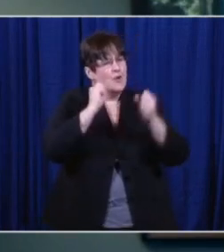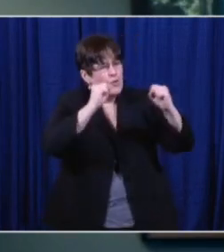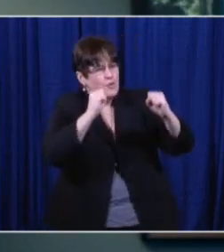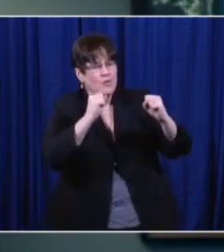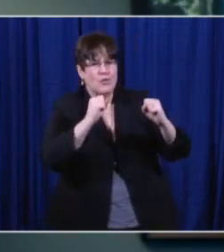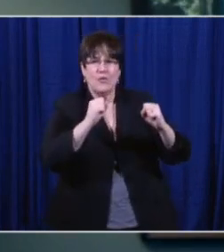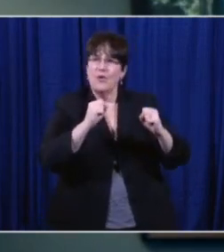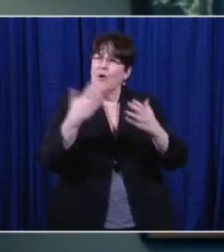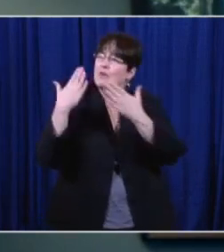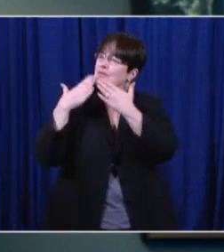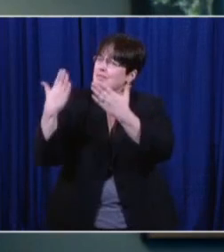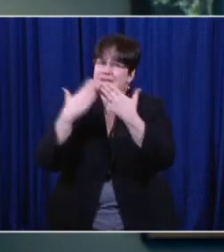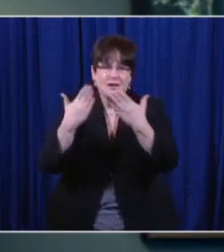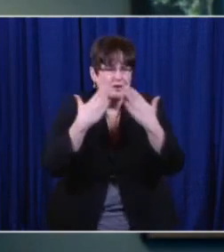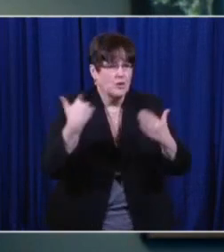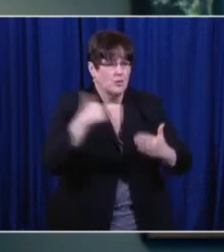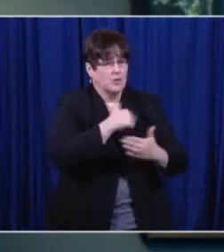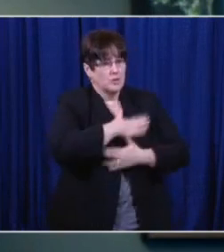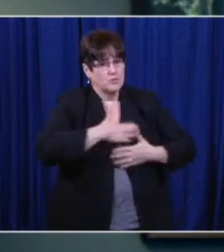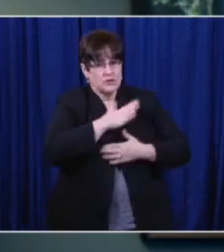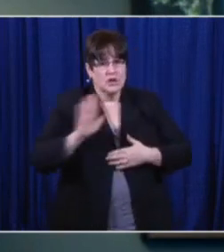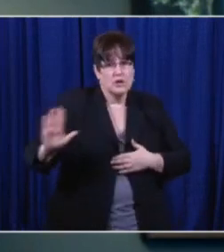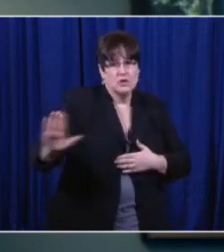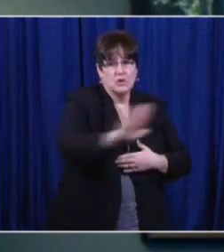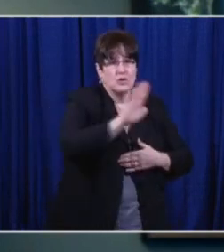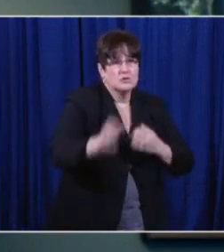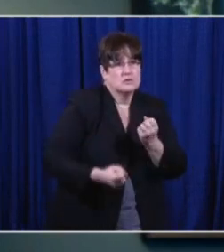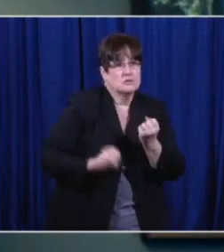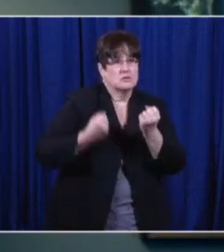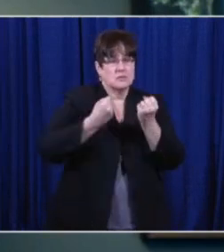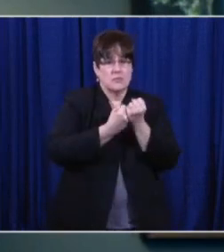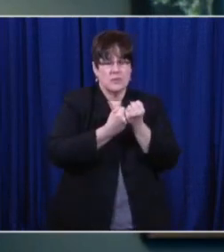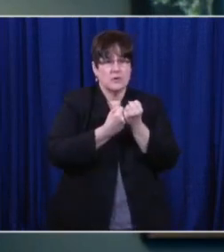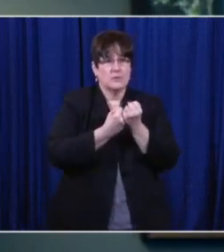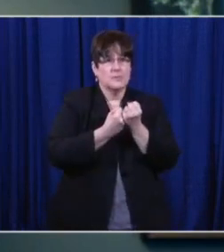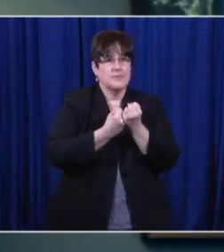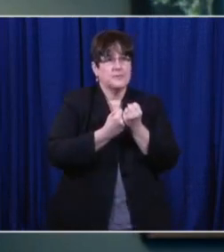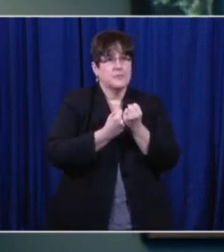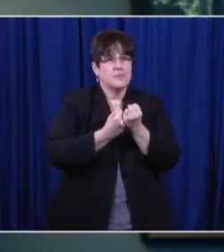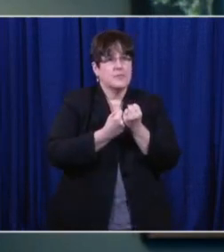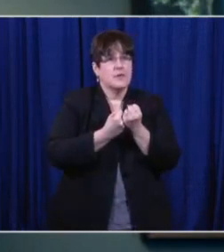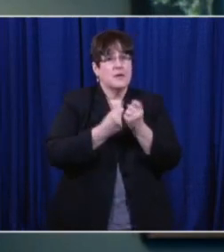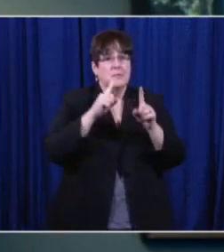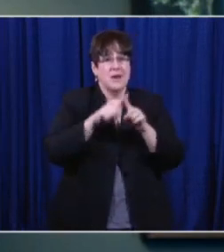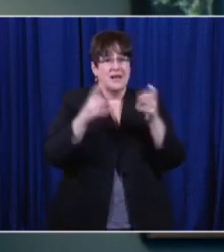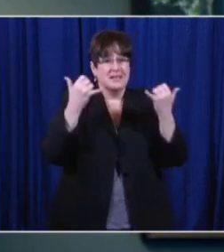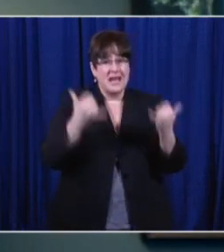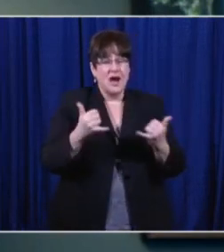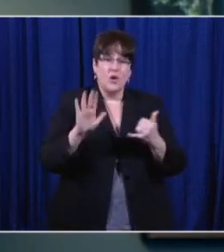strongest gesture that anyone can make right now isn't with their words or with acknowledging people. It's